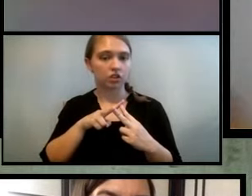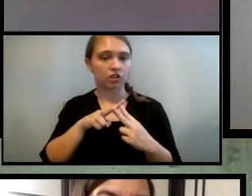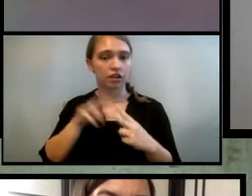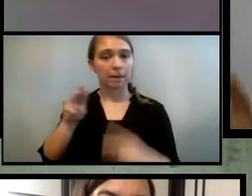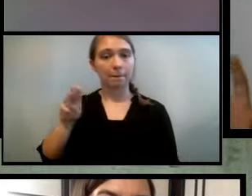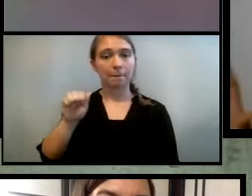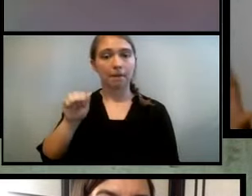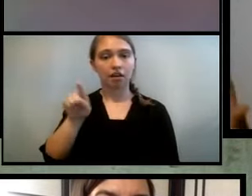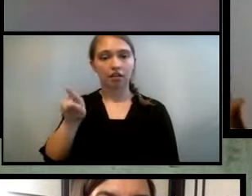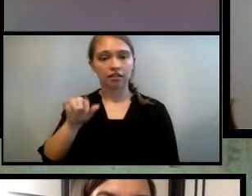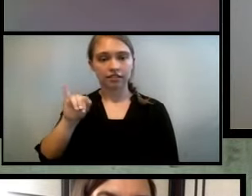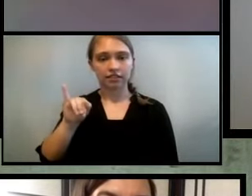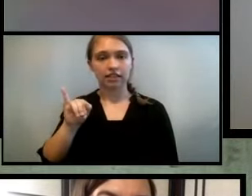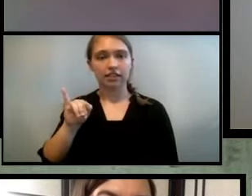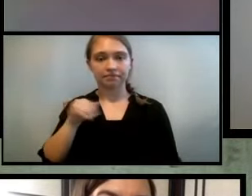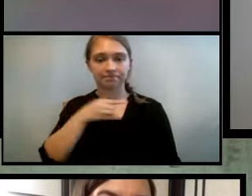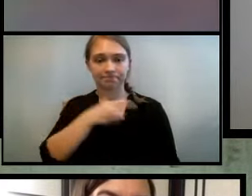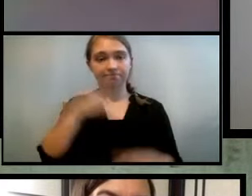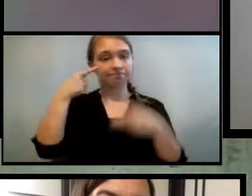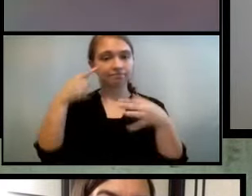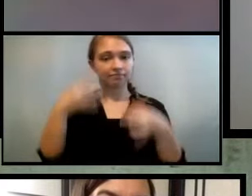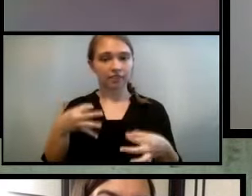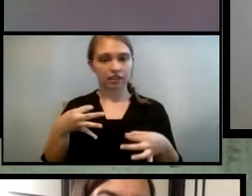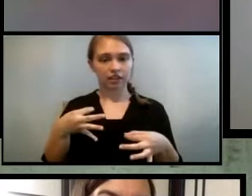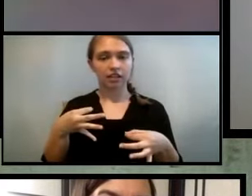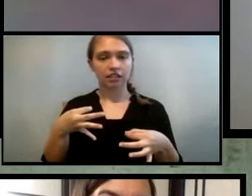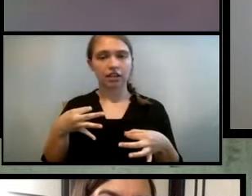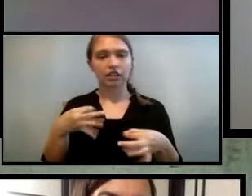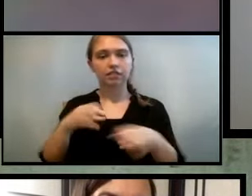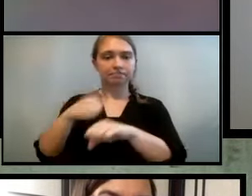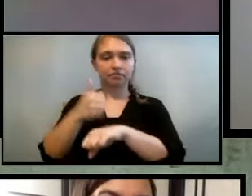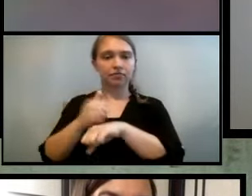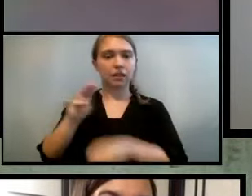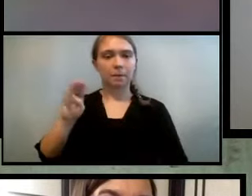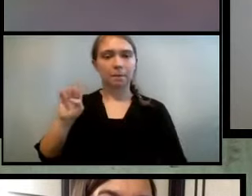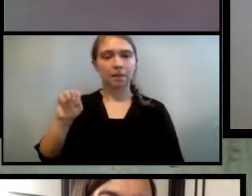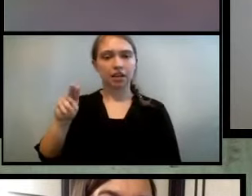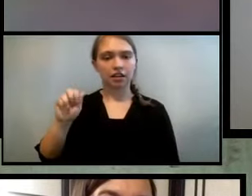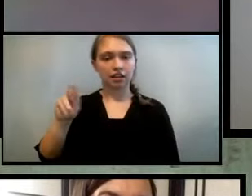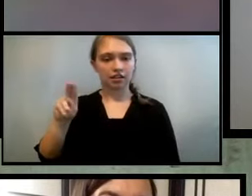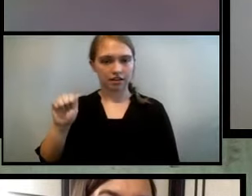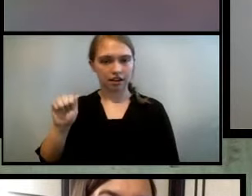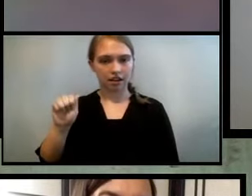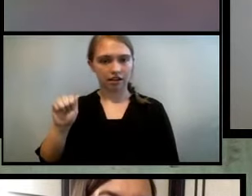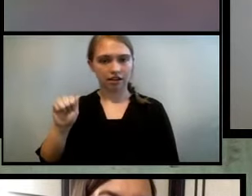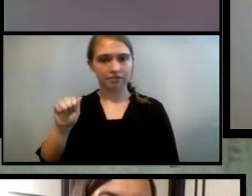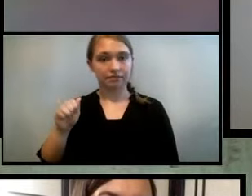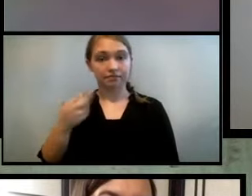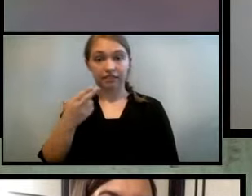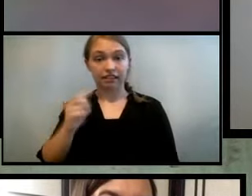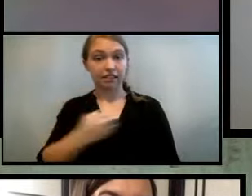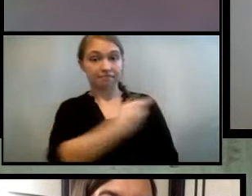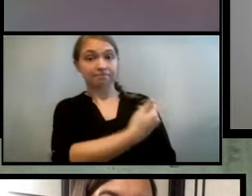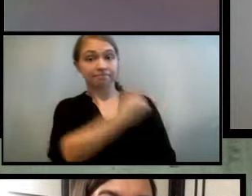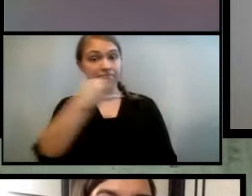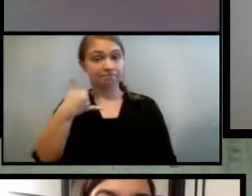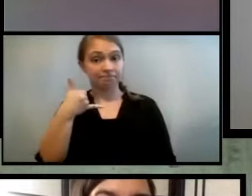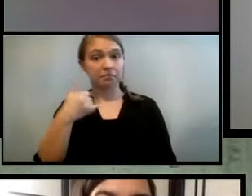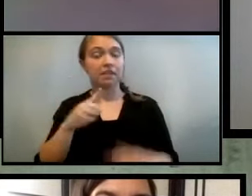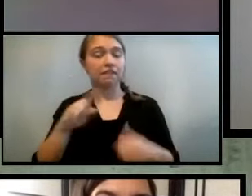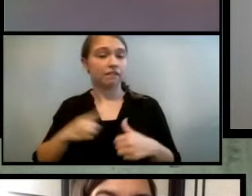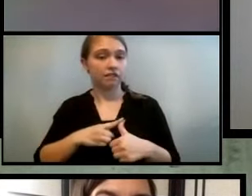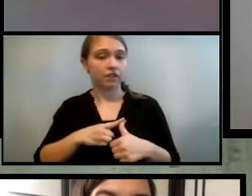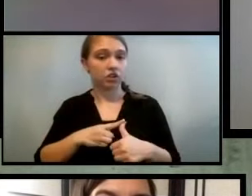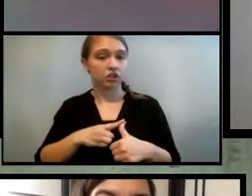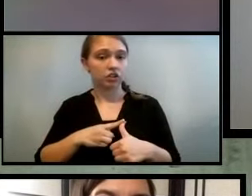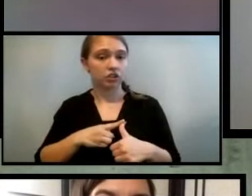Mazi decided to put together Omenana, I was one of the first people he called because I was one of the few people who was kind of